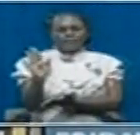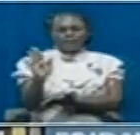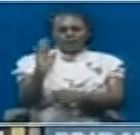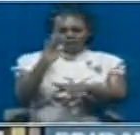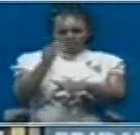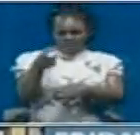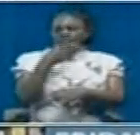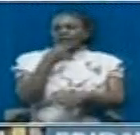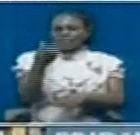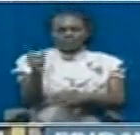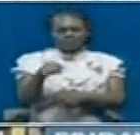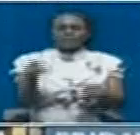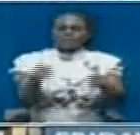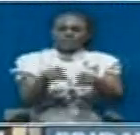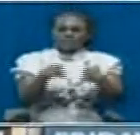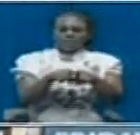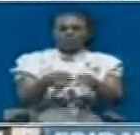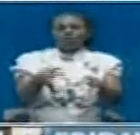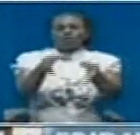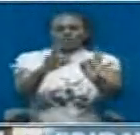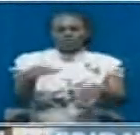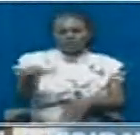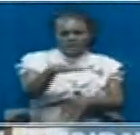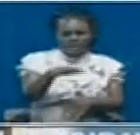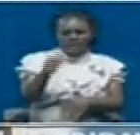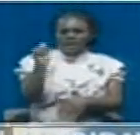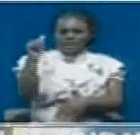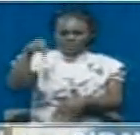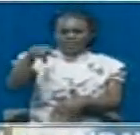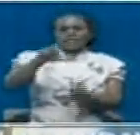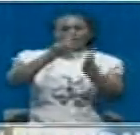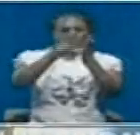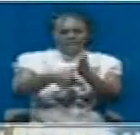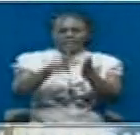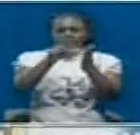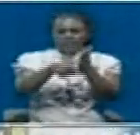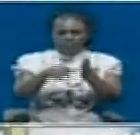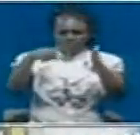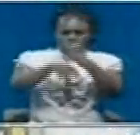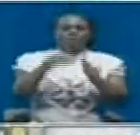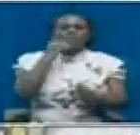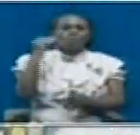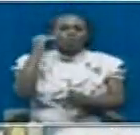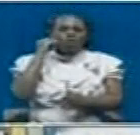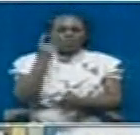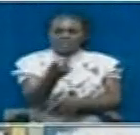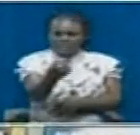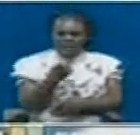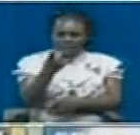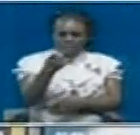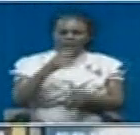They did not go there. A contingent of officers from the area administrator's office would later descend on the man's home to demand